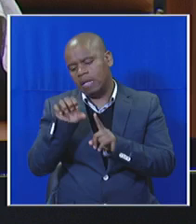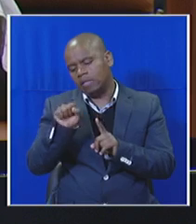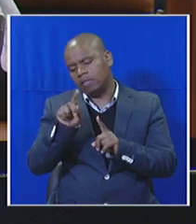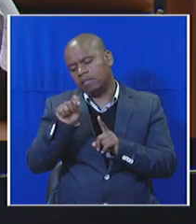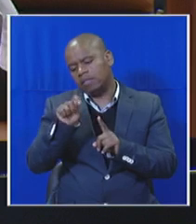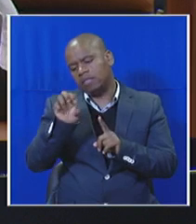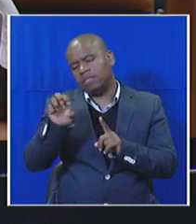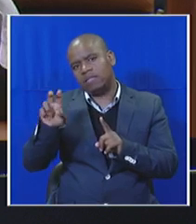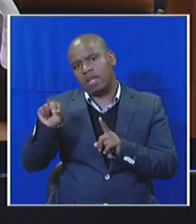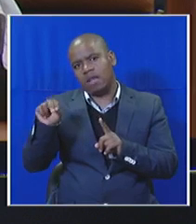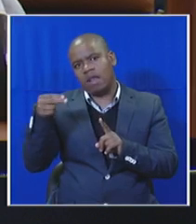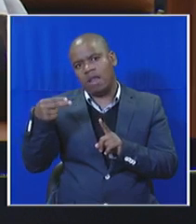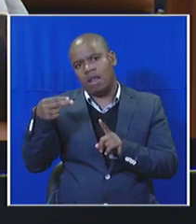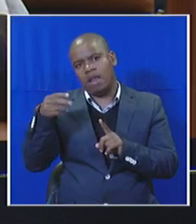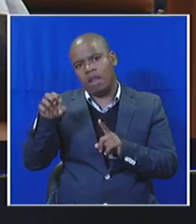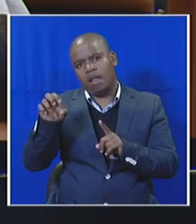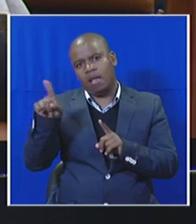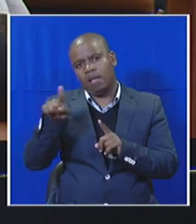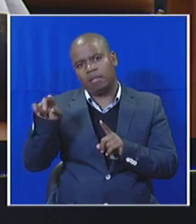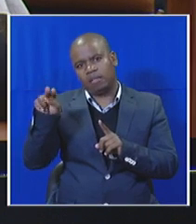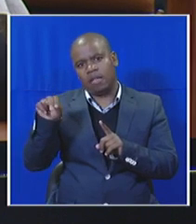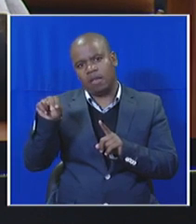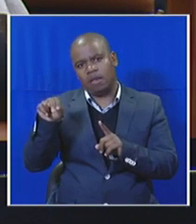of the proceedings.